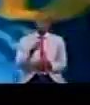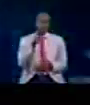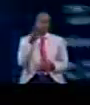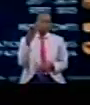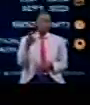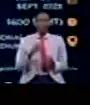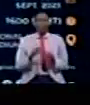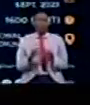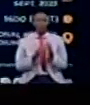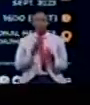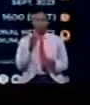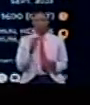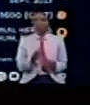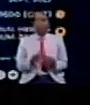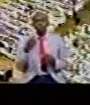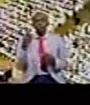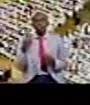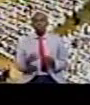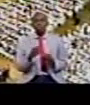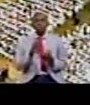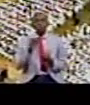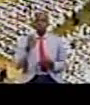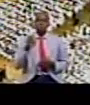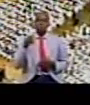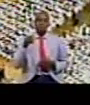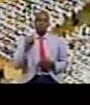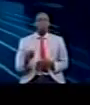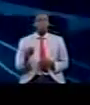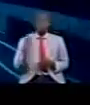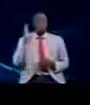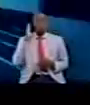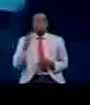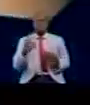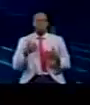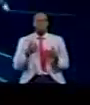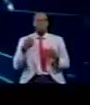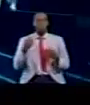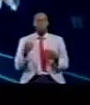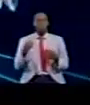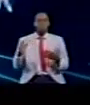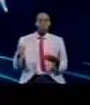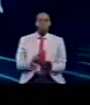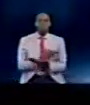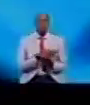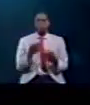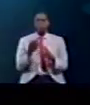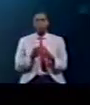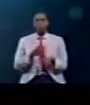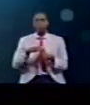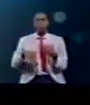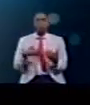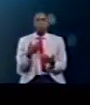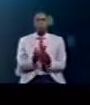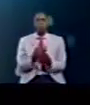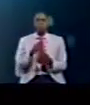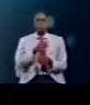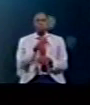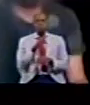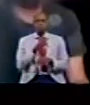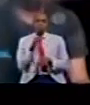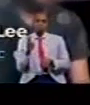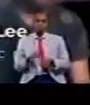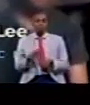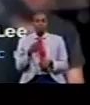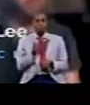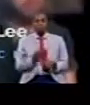name. Lord God in heaven, help us, O Lord. Father in heaven, help us, O Lord. My Lord, the King, help us. Also,